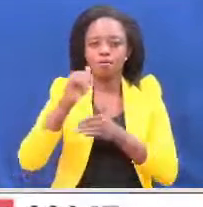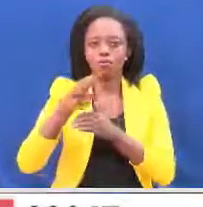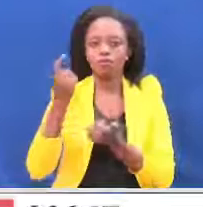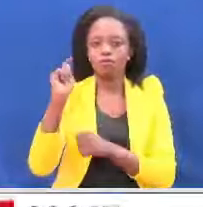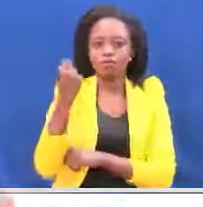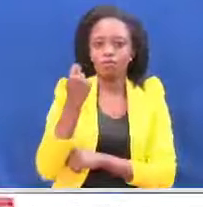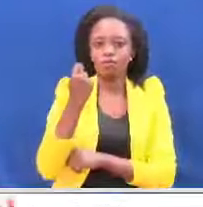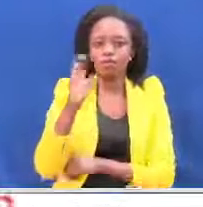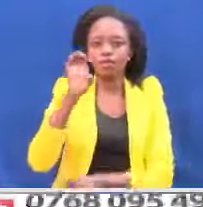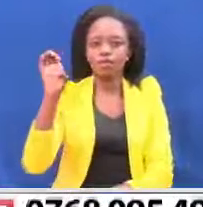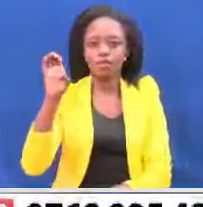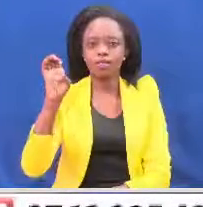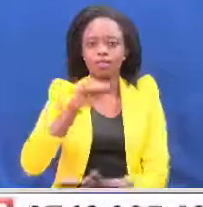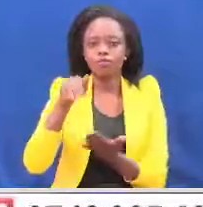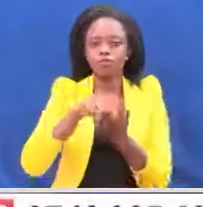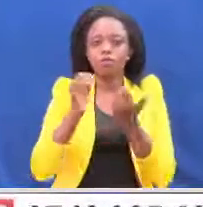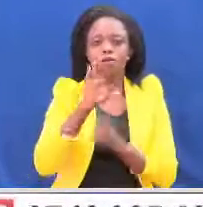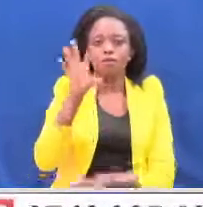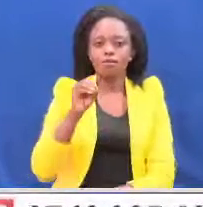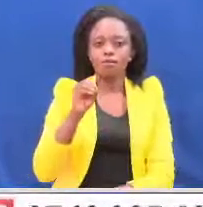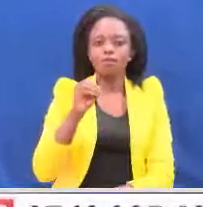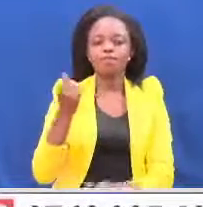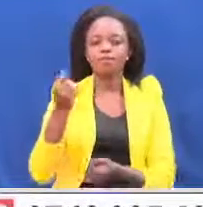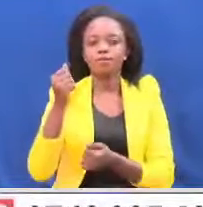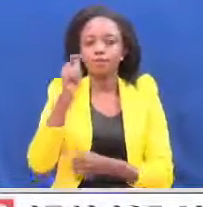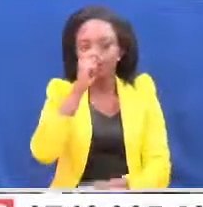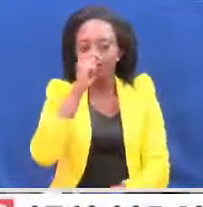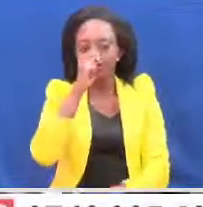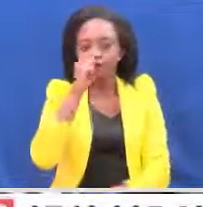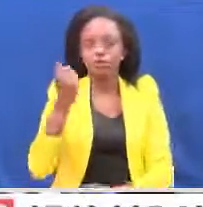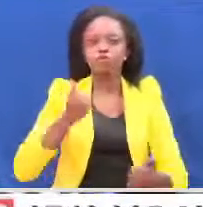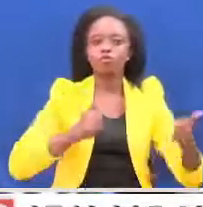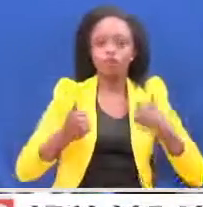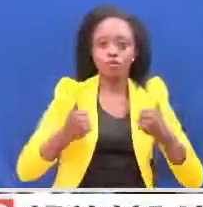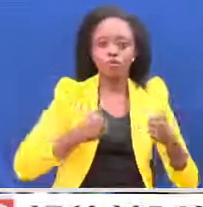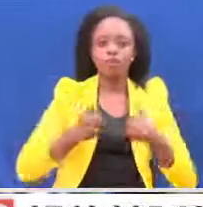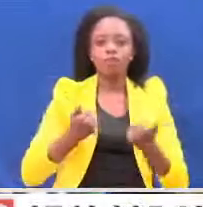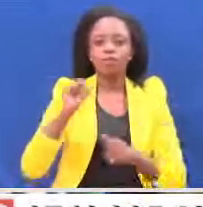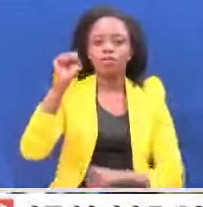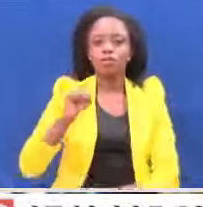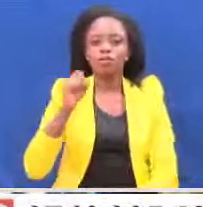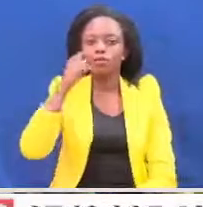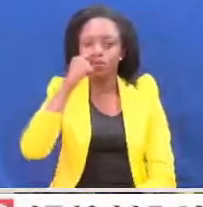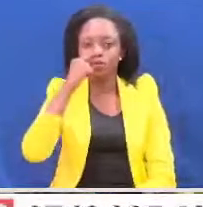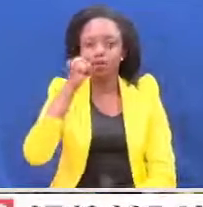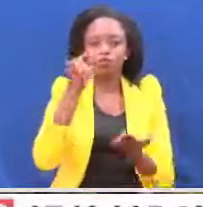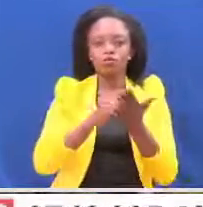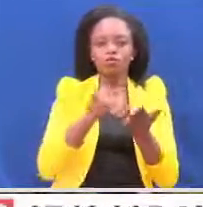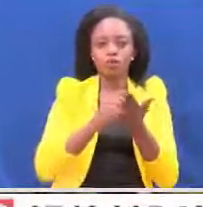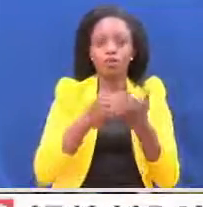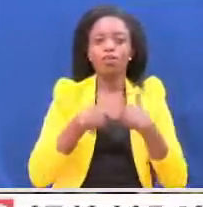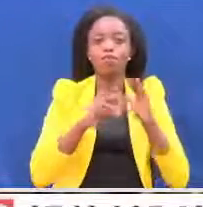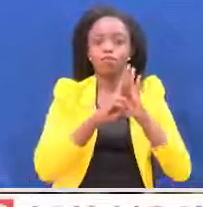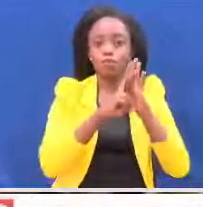and Central Africa. Equity also operates in Tanzania, Rwanda, Burundi, South Sudan, Uganda, and has a